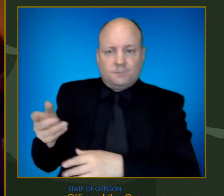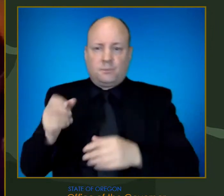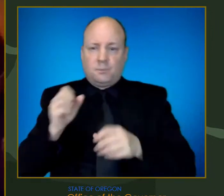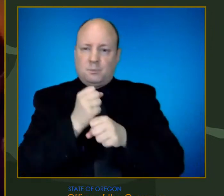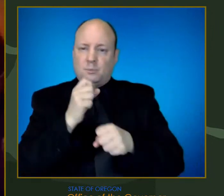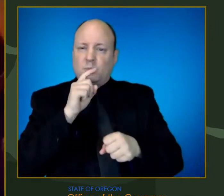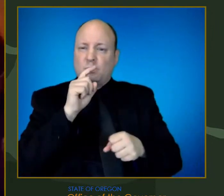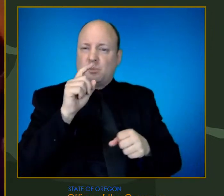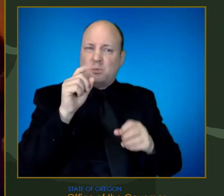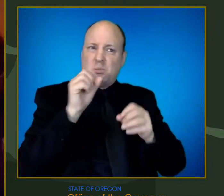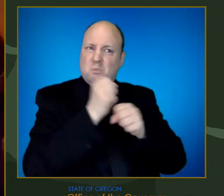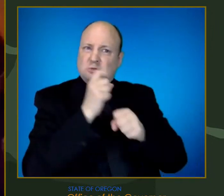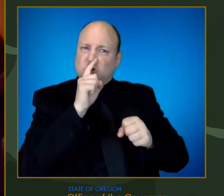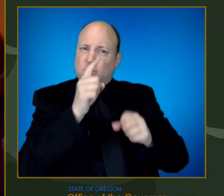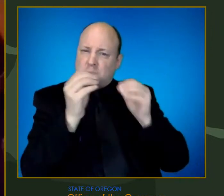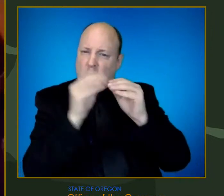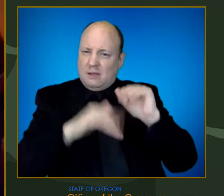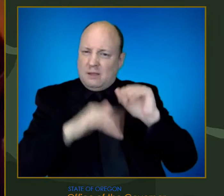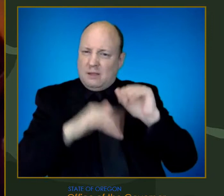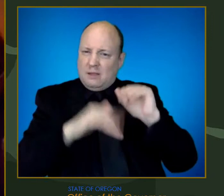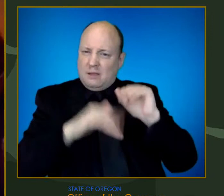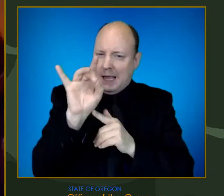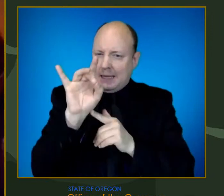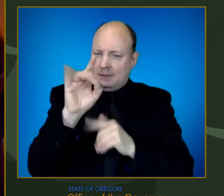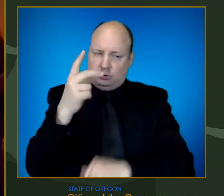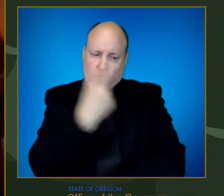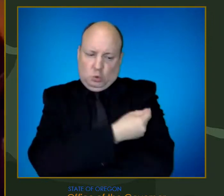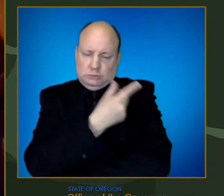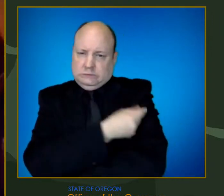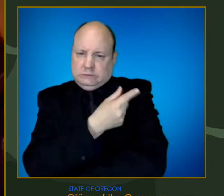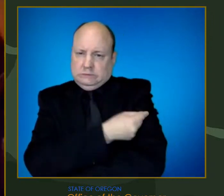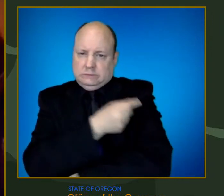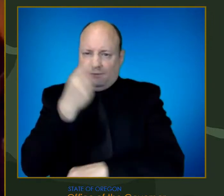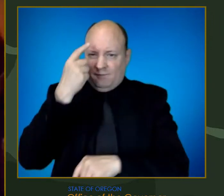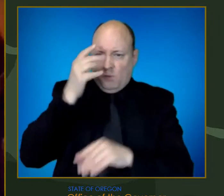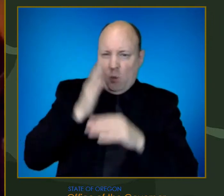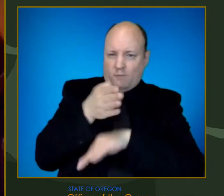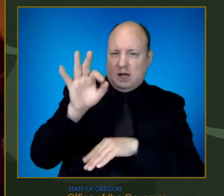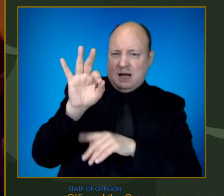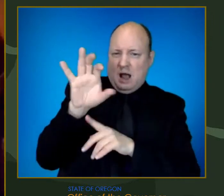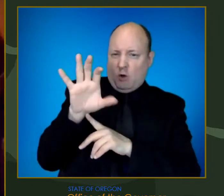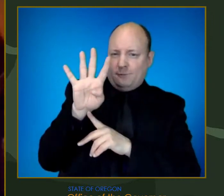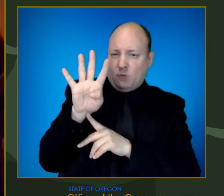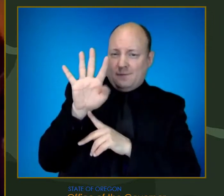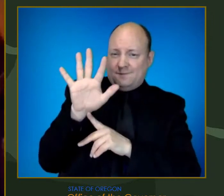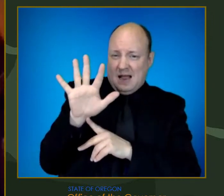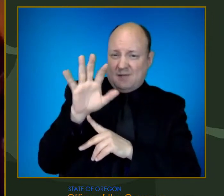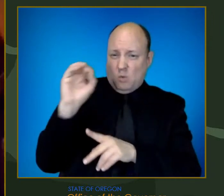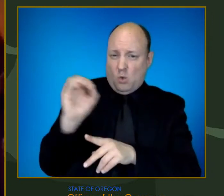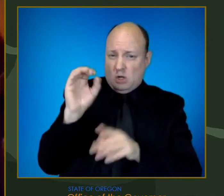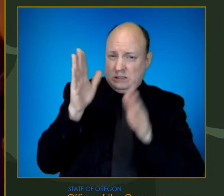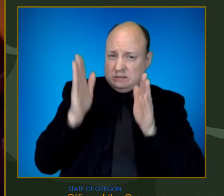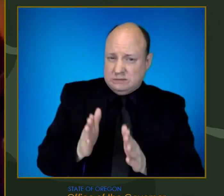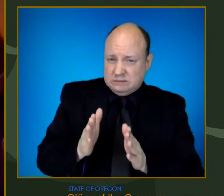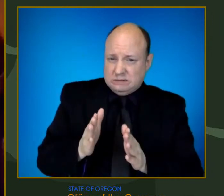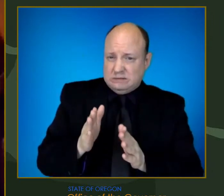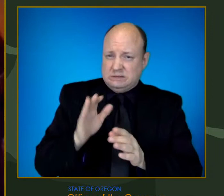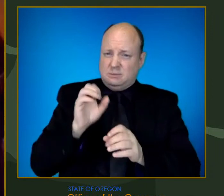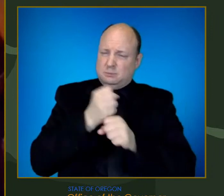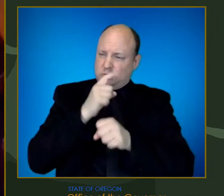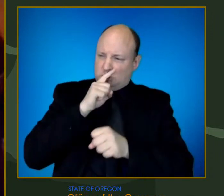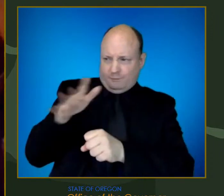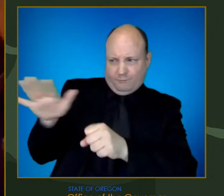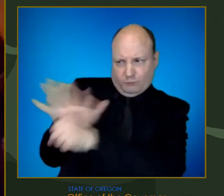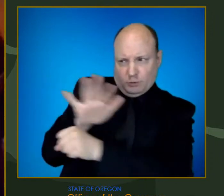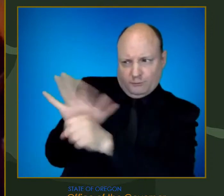doses a day. Over 945,000 Oregonians have been fully vaccinated, and about 1.5 million of us have